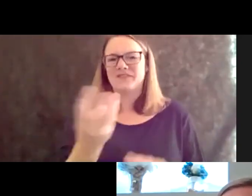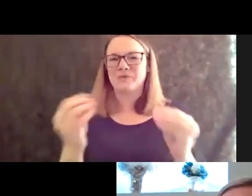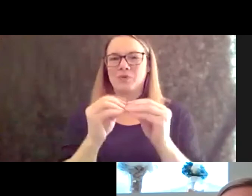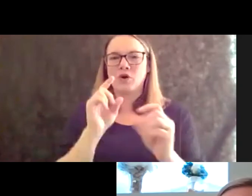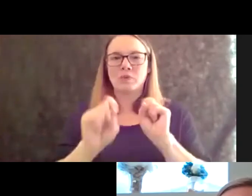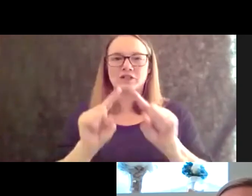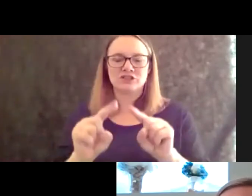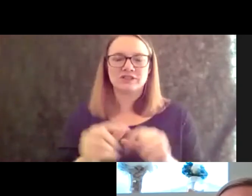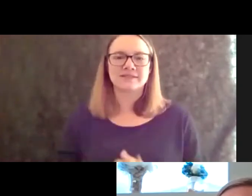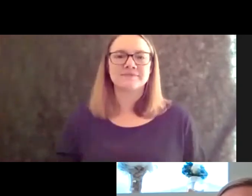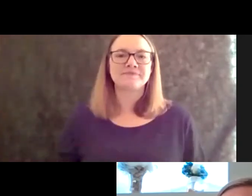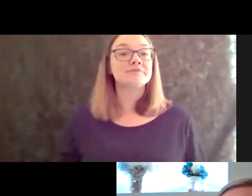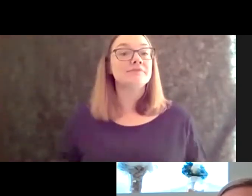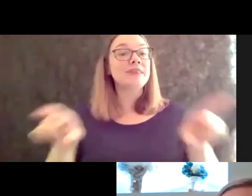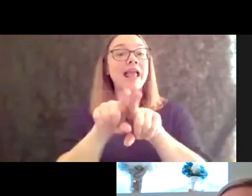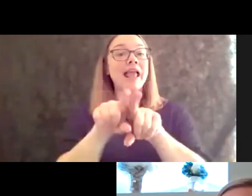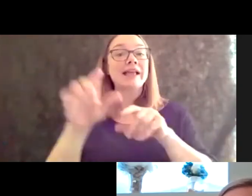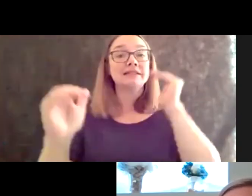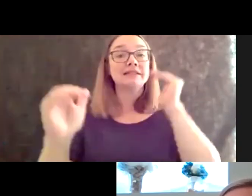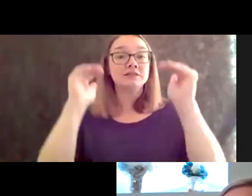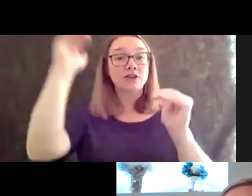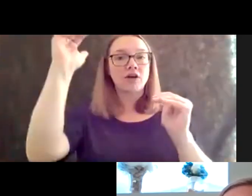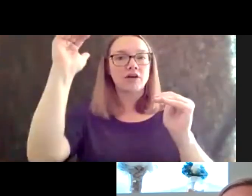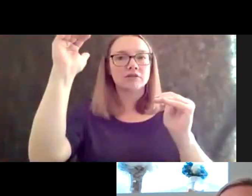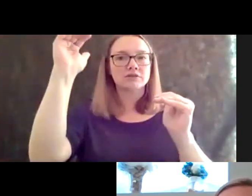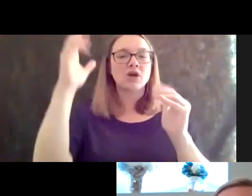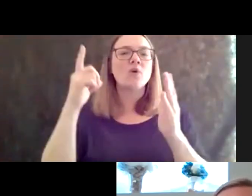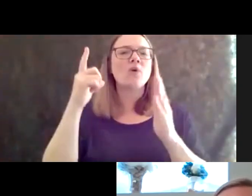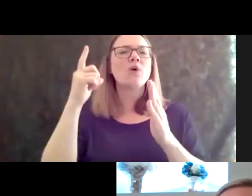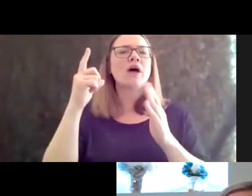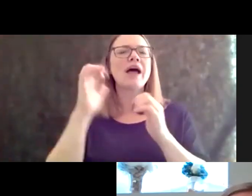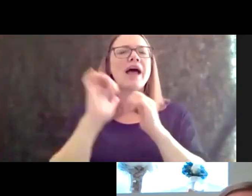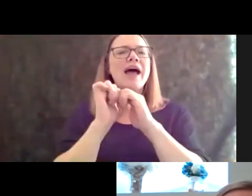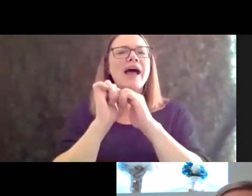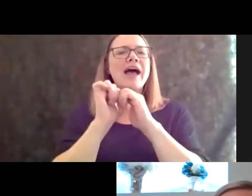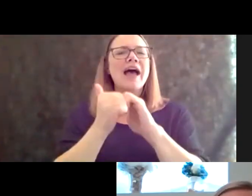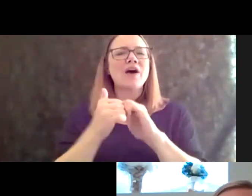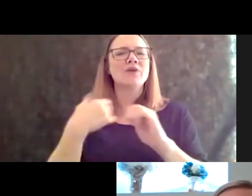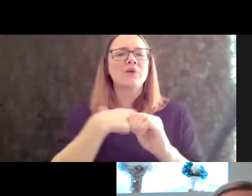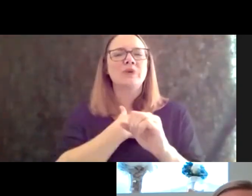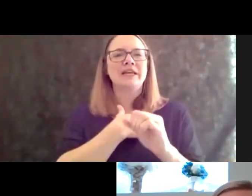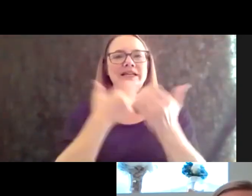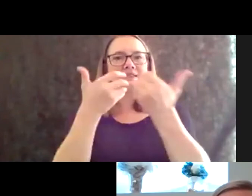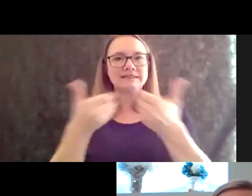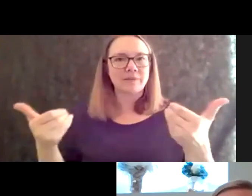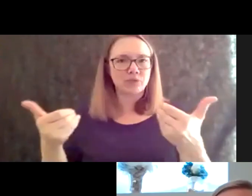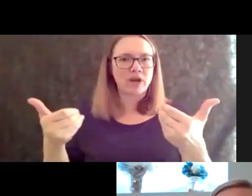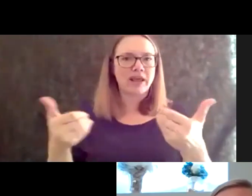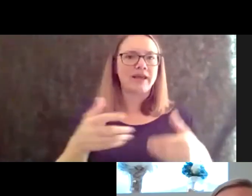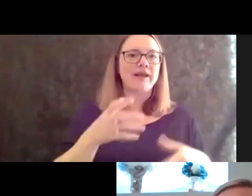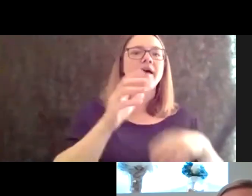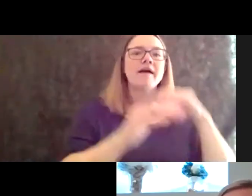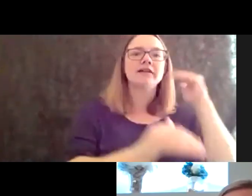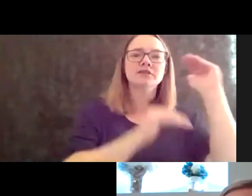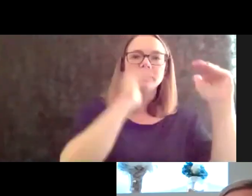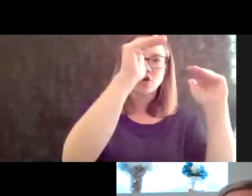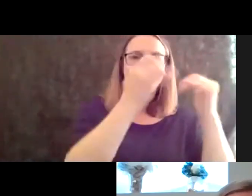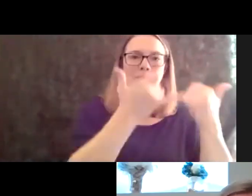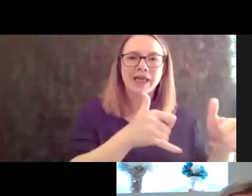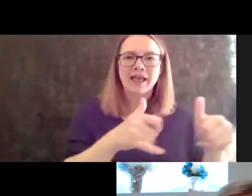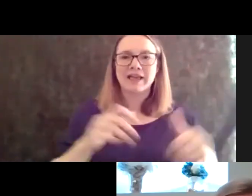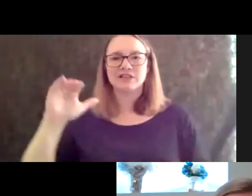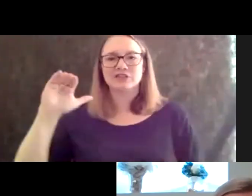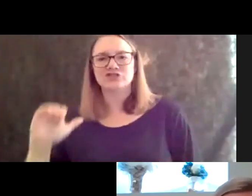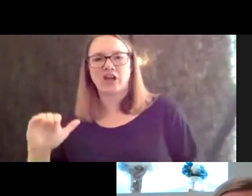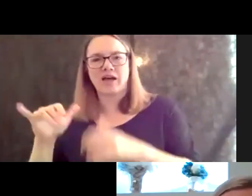As adults, how can we learn to separate what we understand as child's play versus adult play? How do we kind of embrace